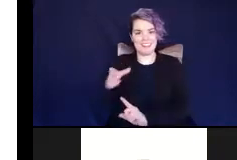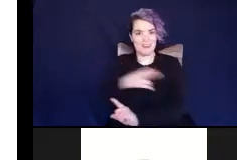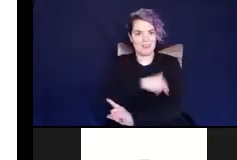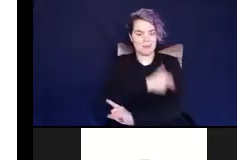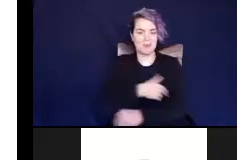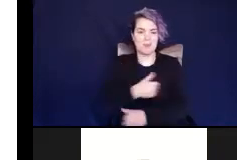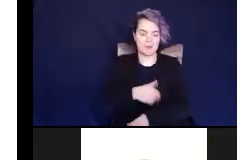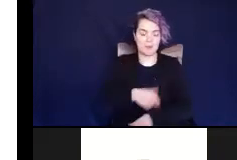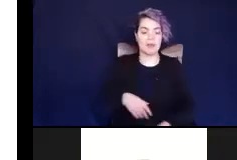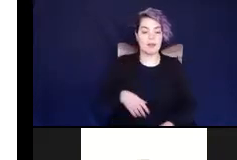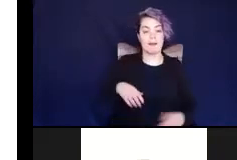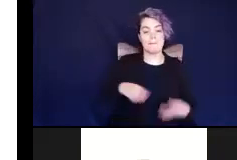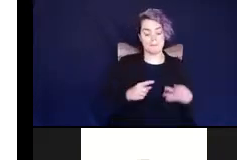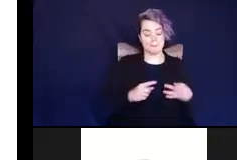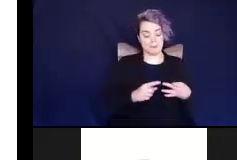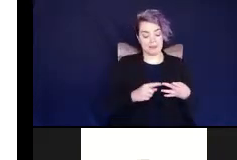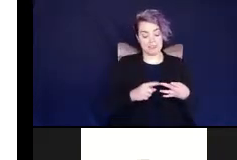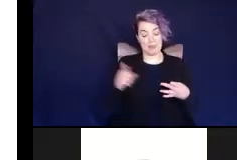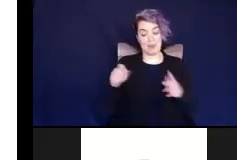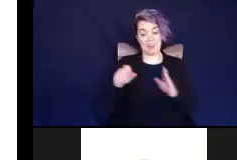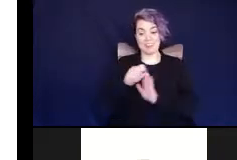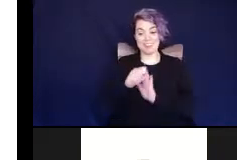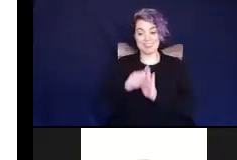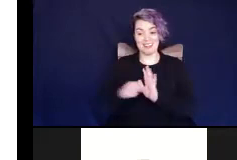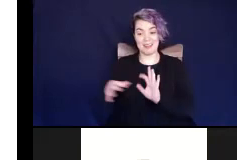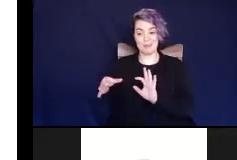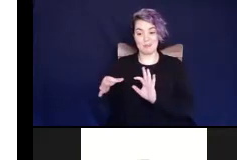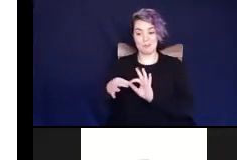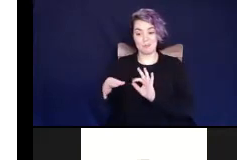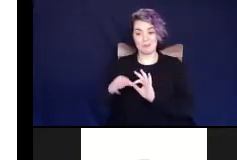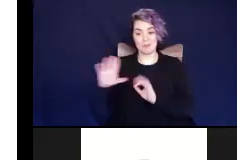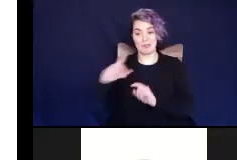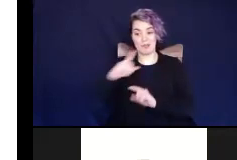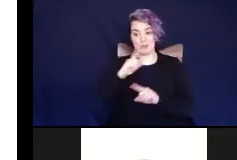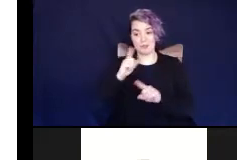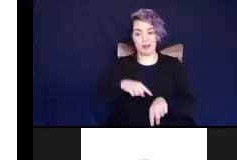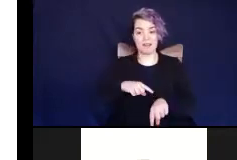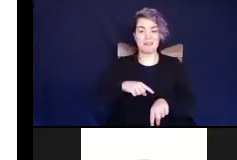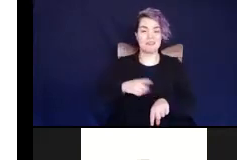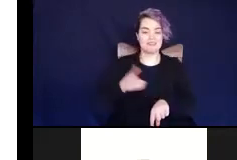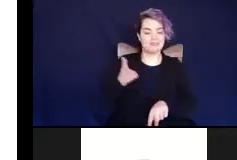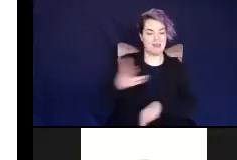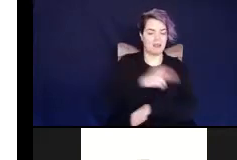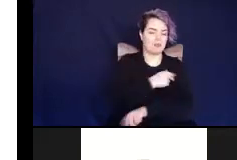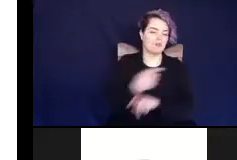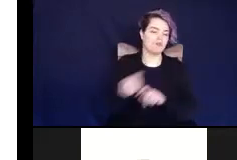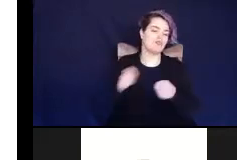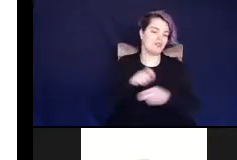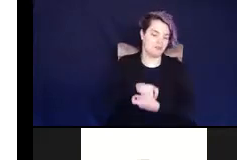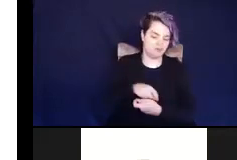briefed their response to the motion, I think things had changed. The state had put in place more